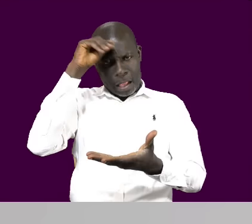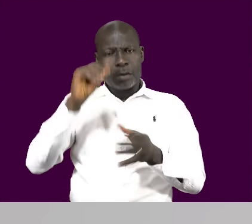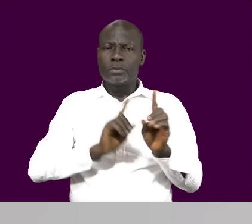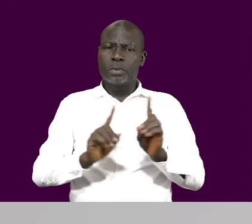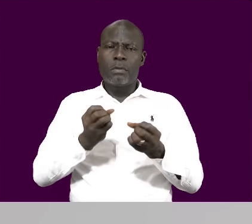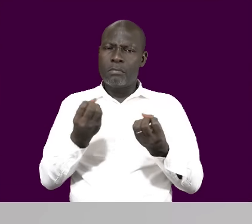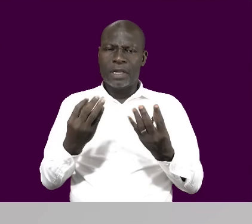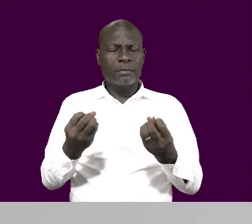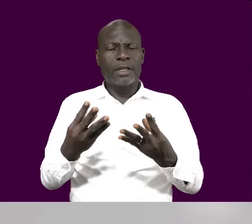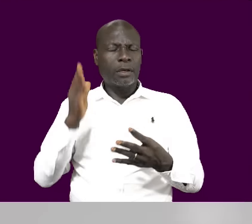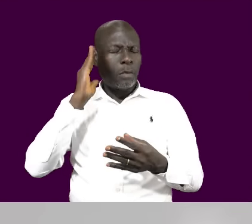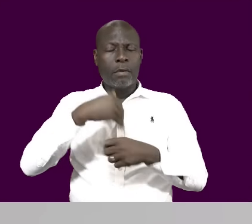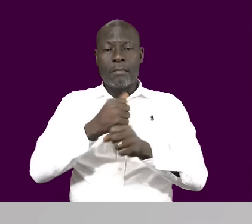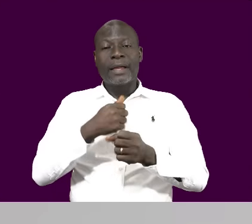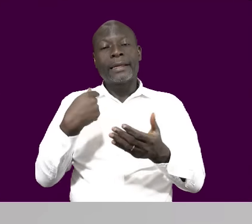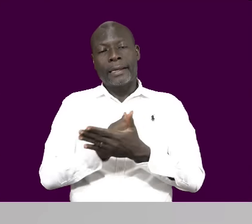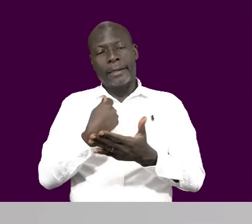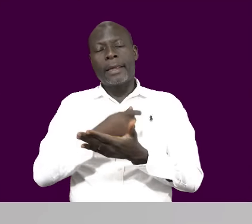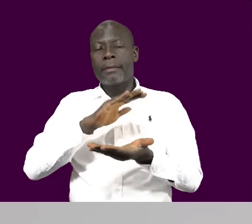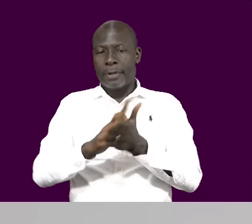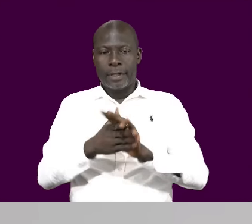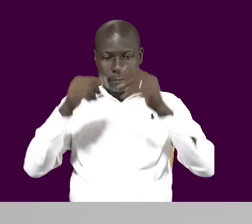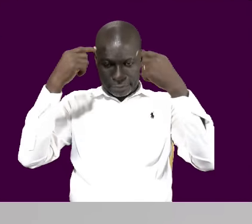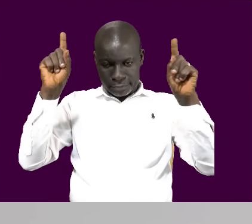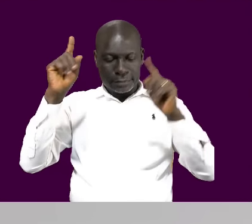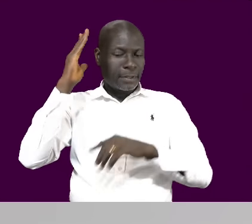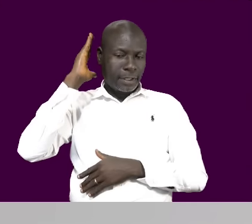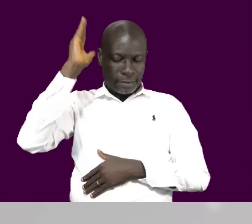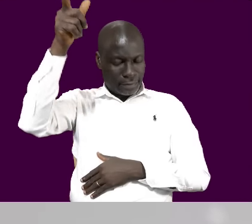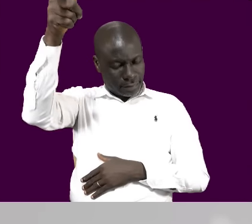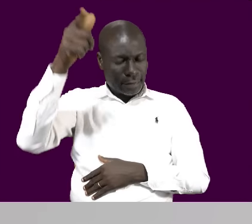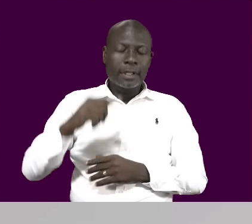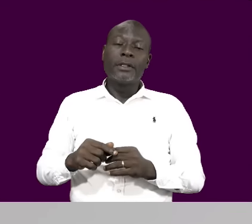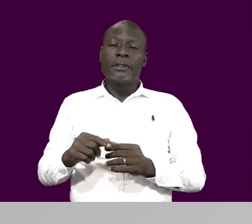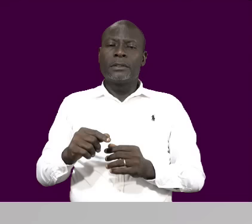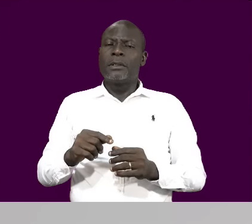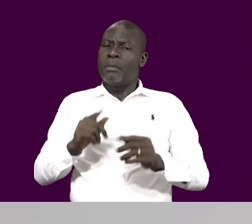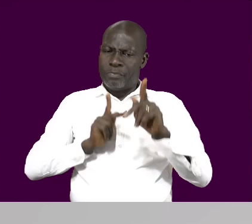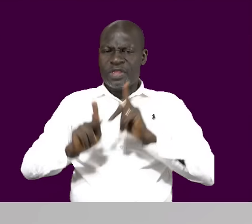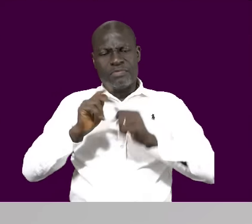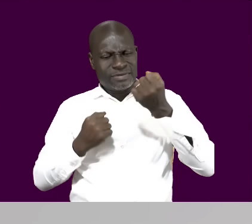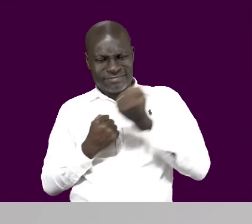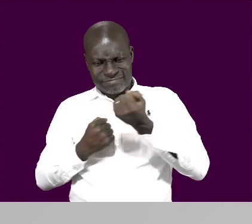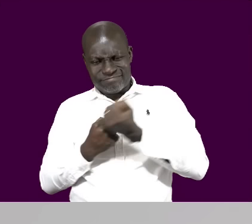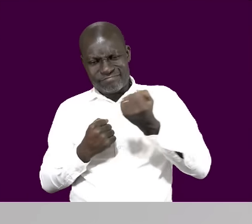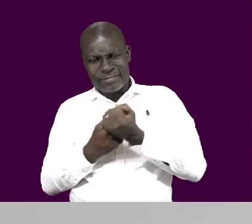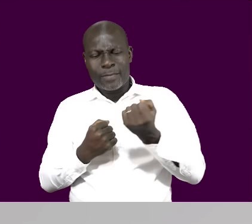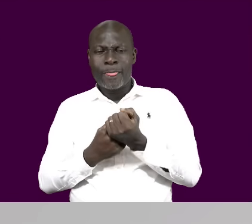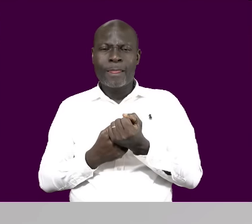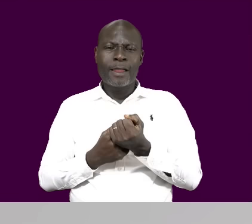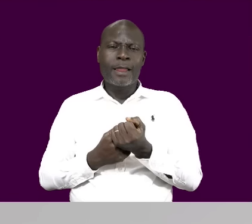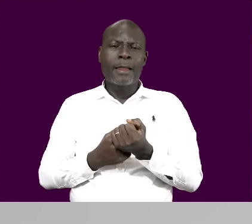bema ye man no anim atumi atee wo sha support ankrofo e de man ya million